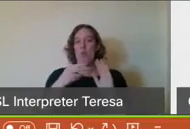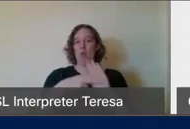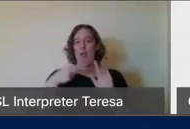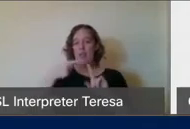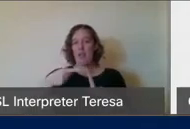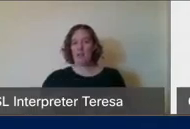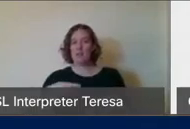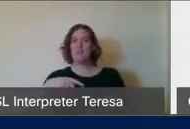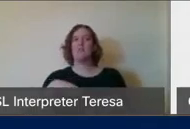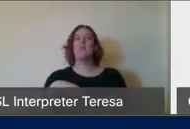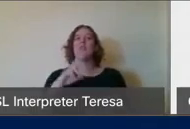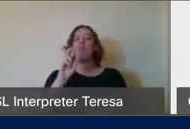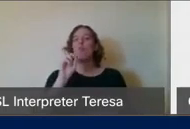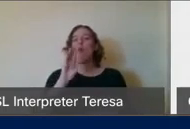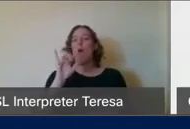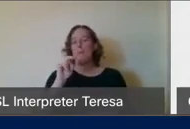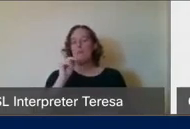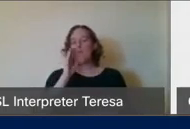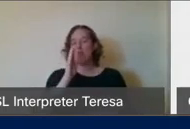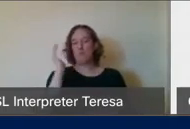Robin Exton.